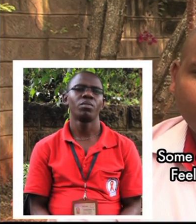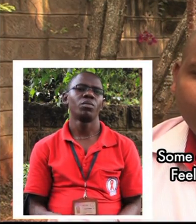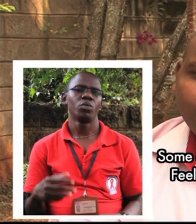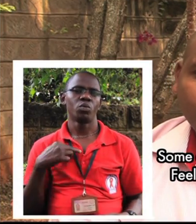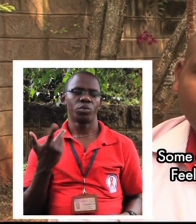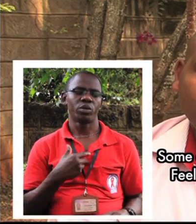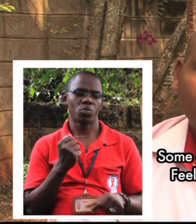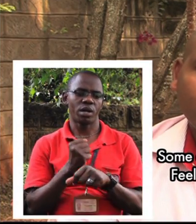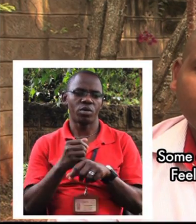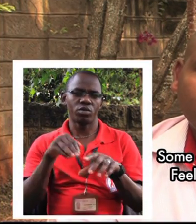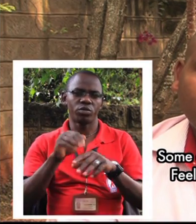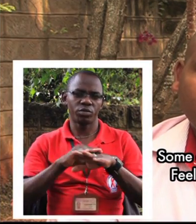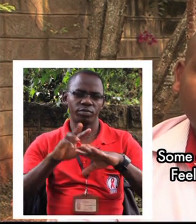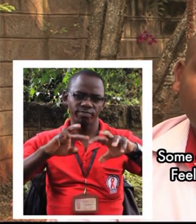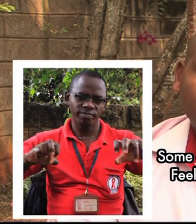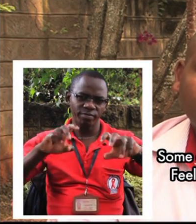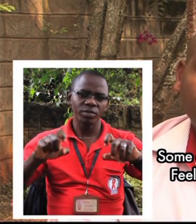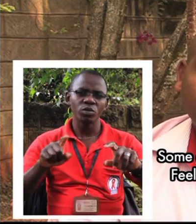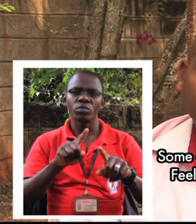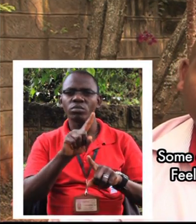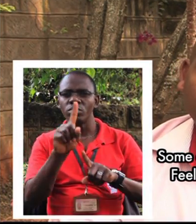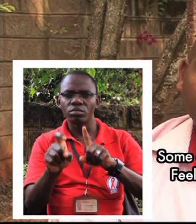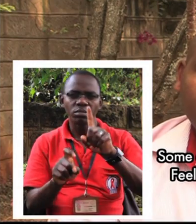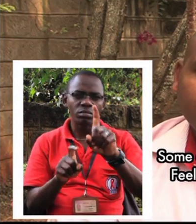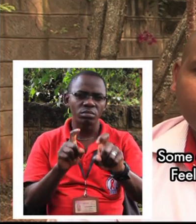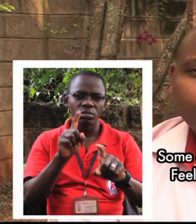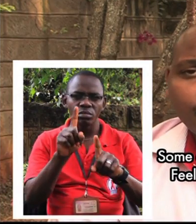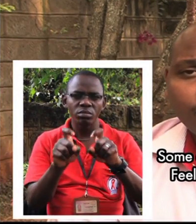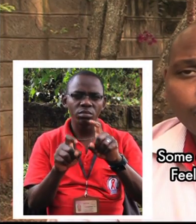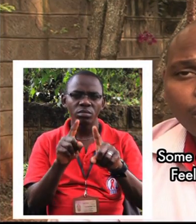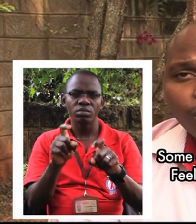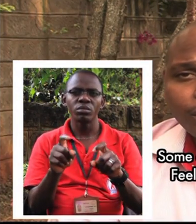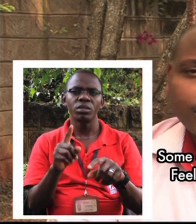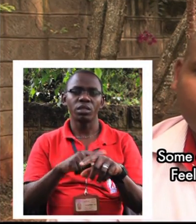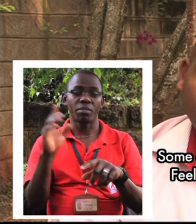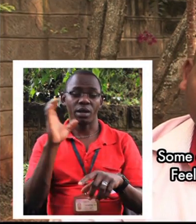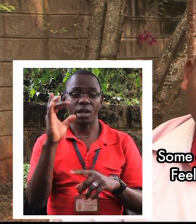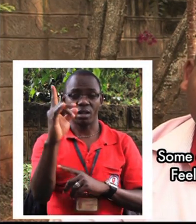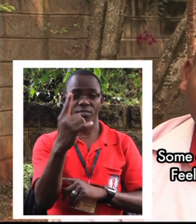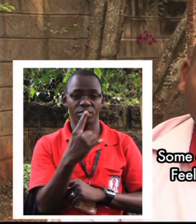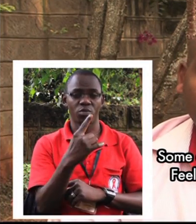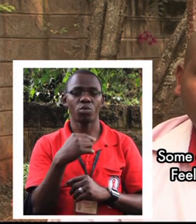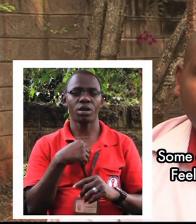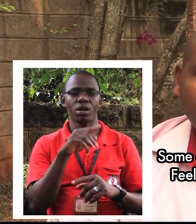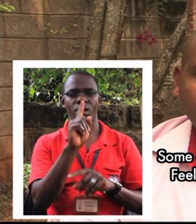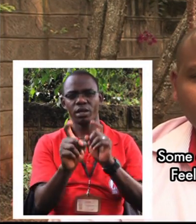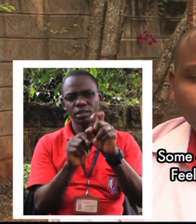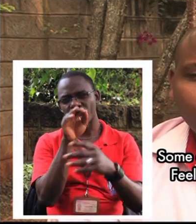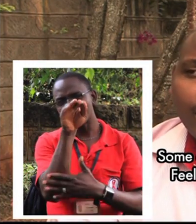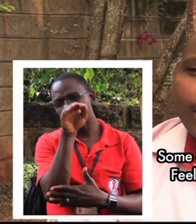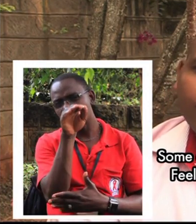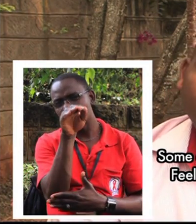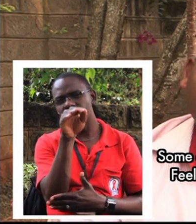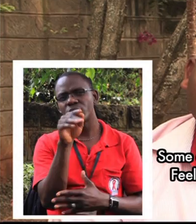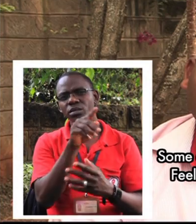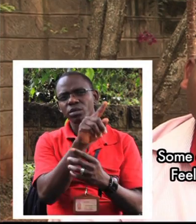of any part of the body. If it has affected the lungs, then there will be cough and chest pains. Then for